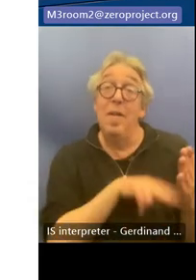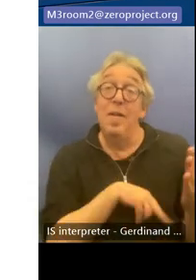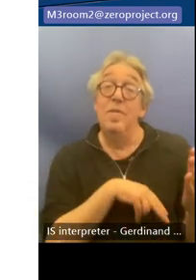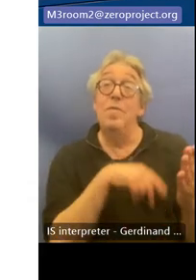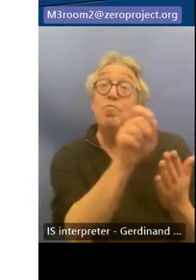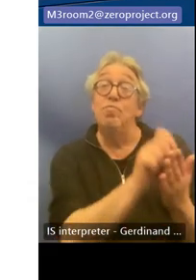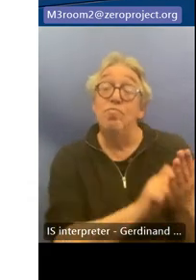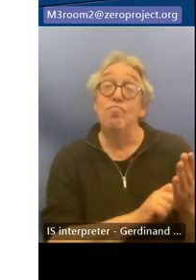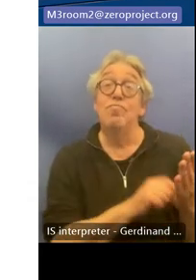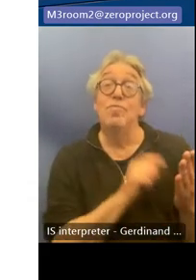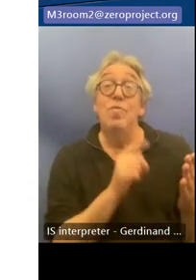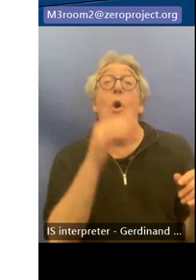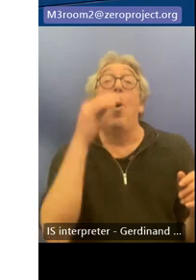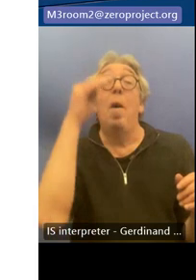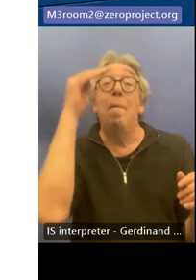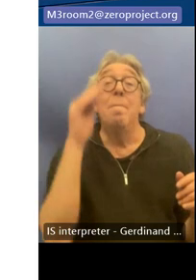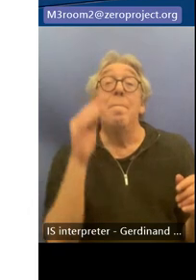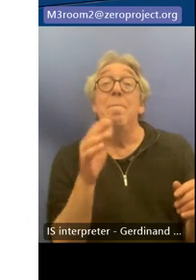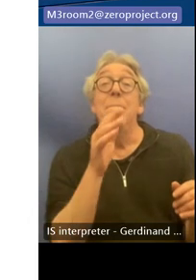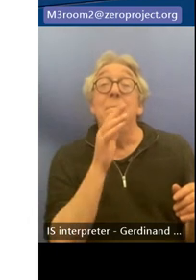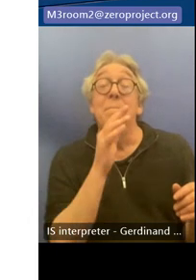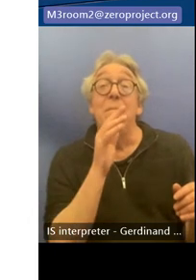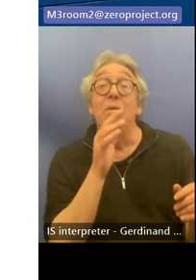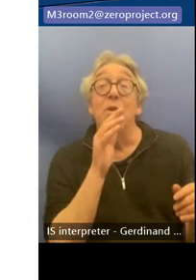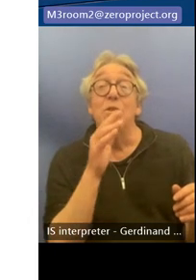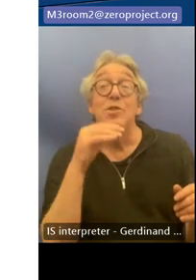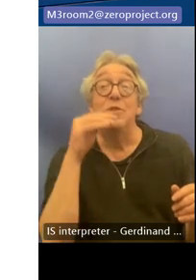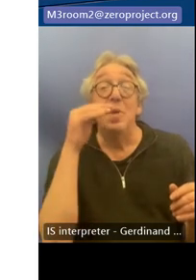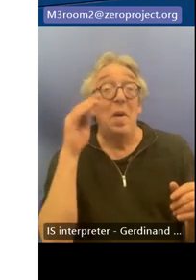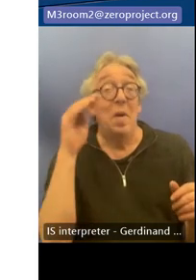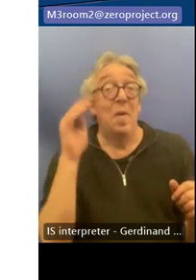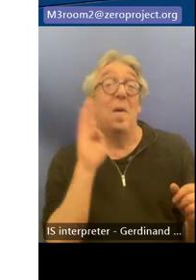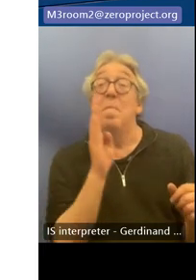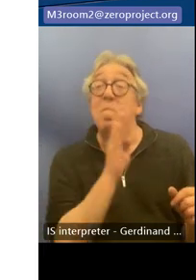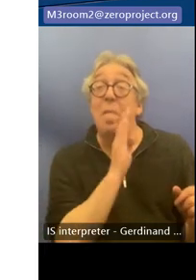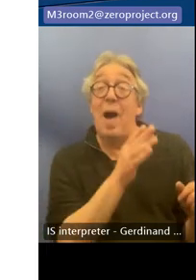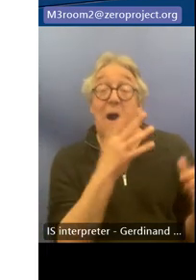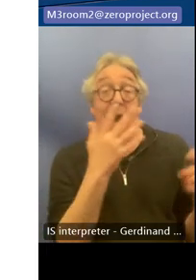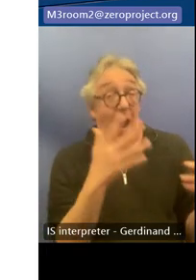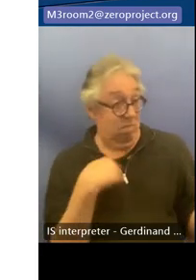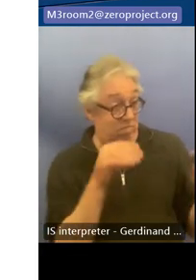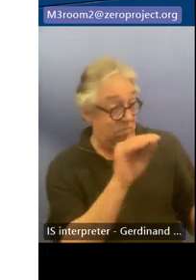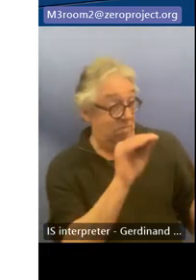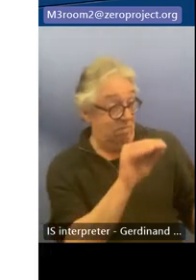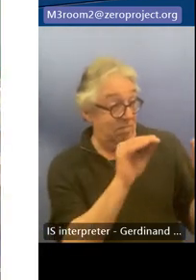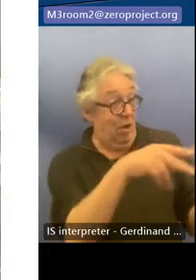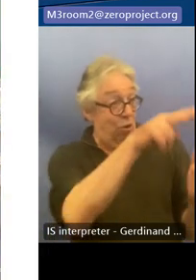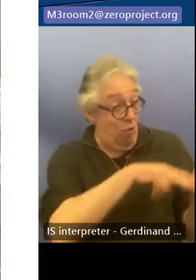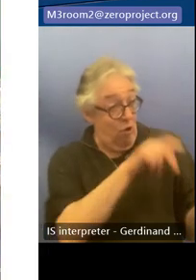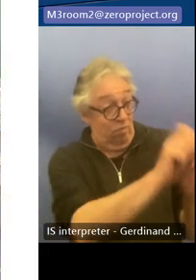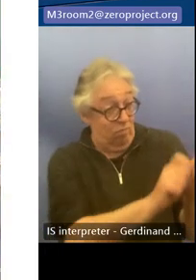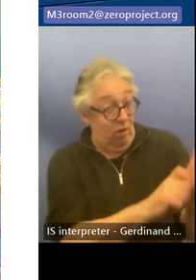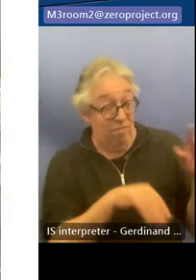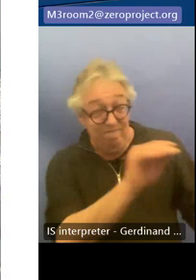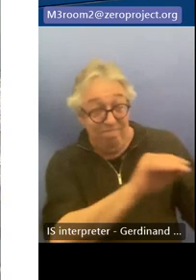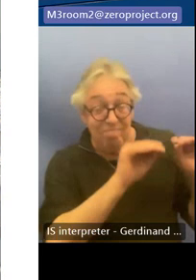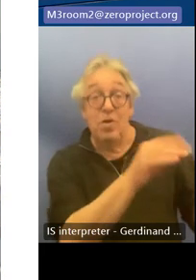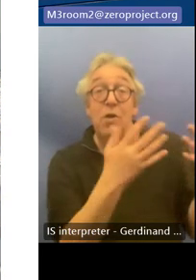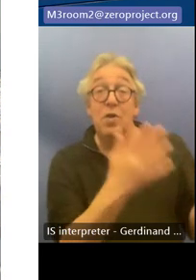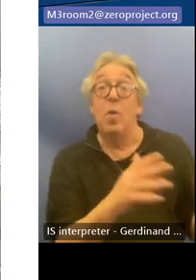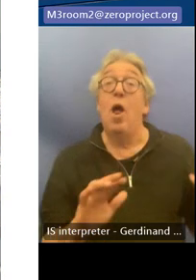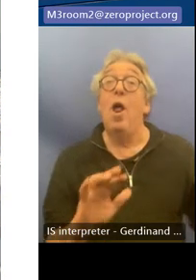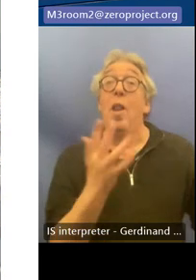is very happy and she is improving her life and her family. There are a lot of